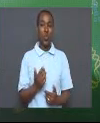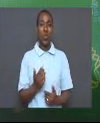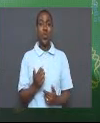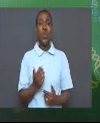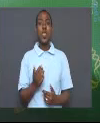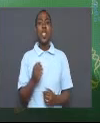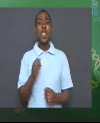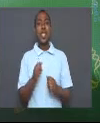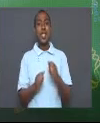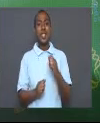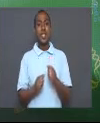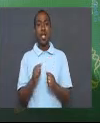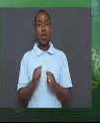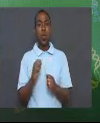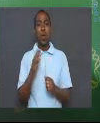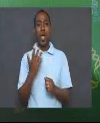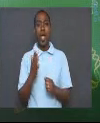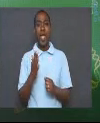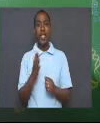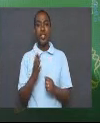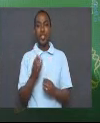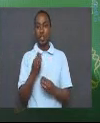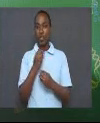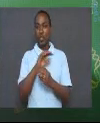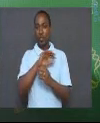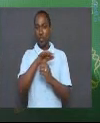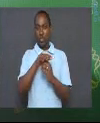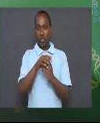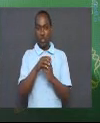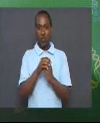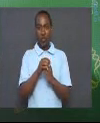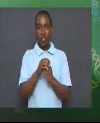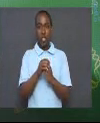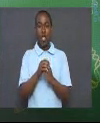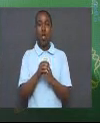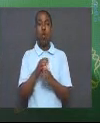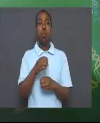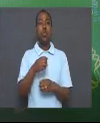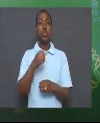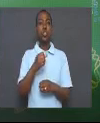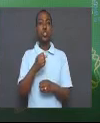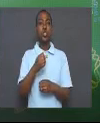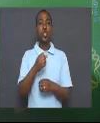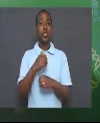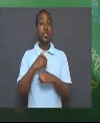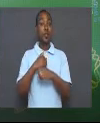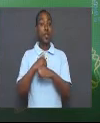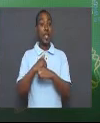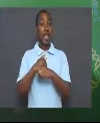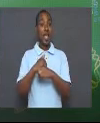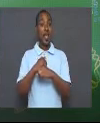canned, packaged, and bottled foods are protected from